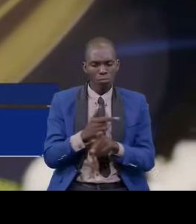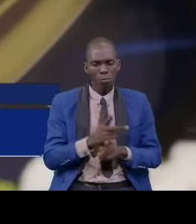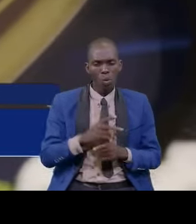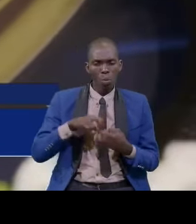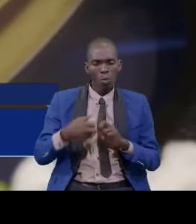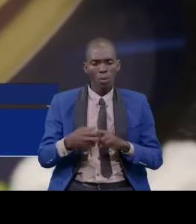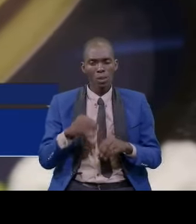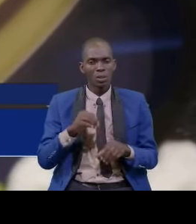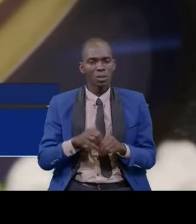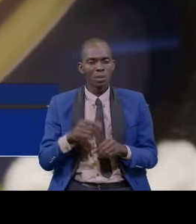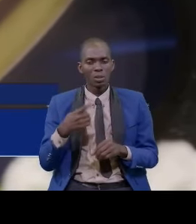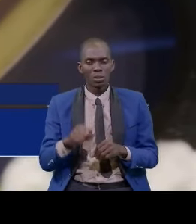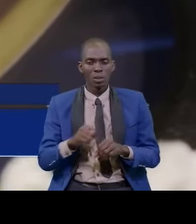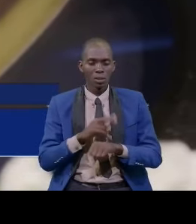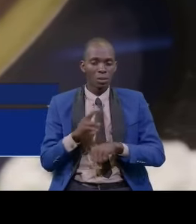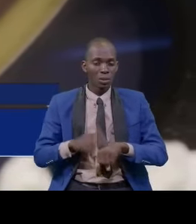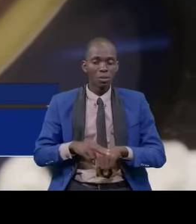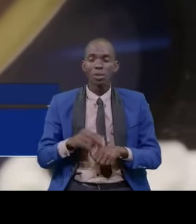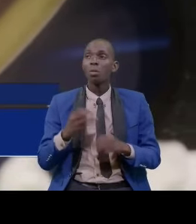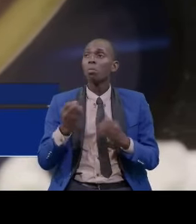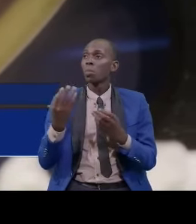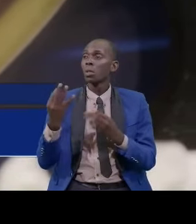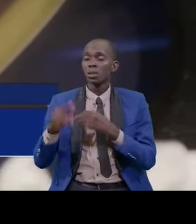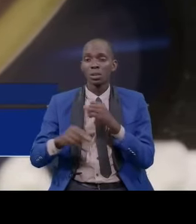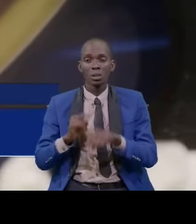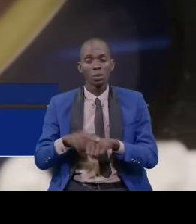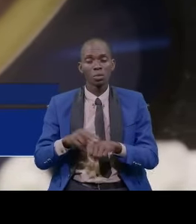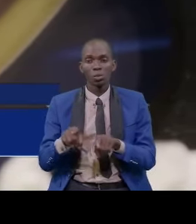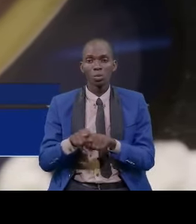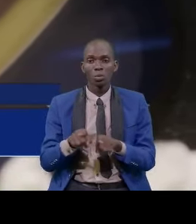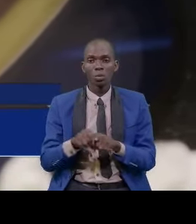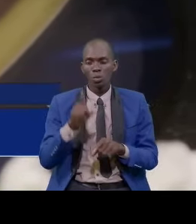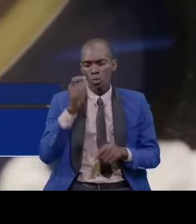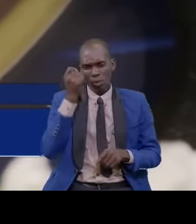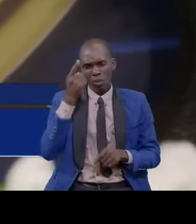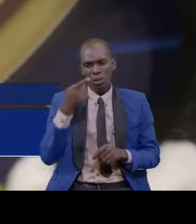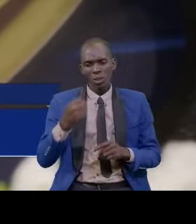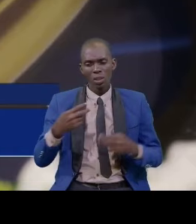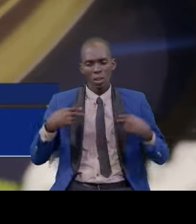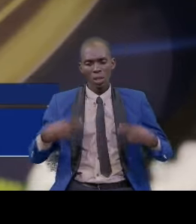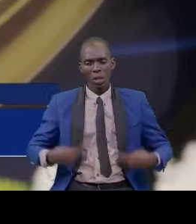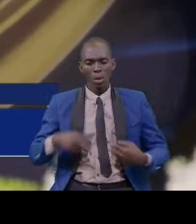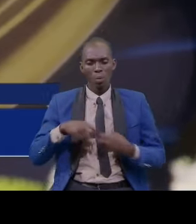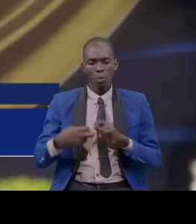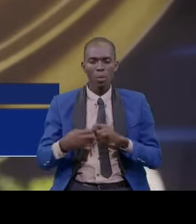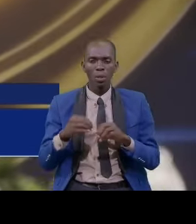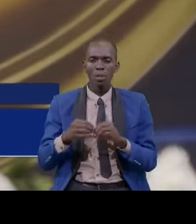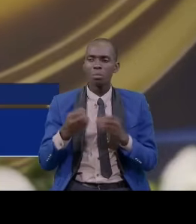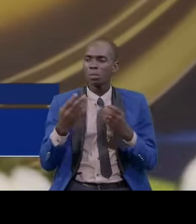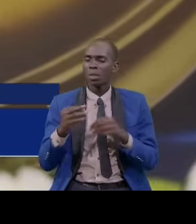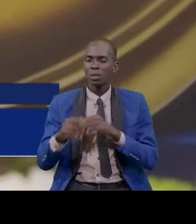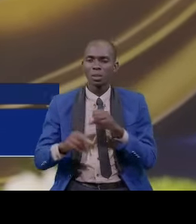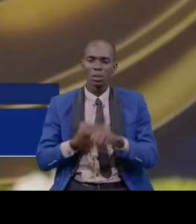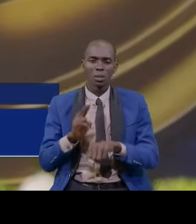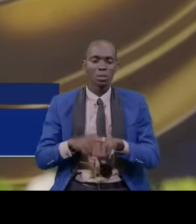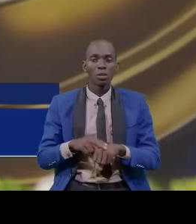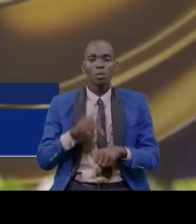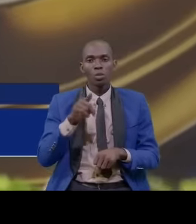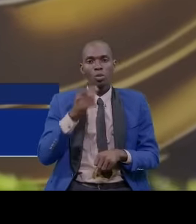every nation, you understand? The health challenges we have in every nation, you understand? How